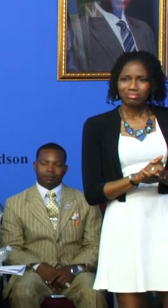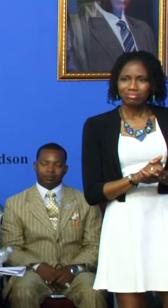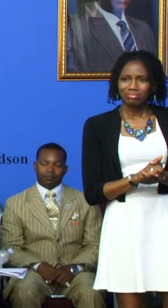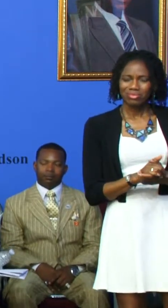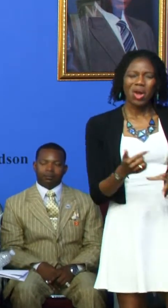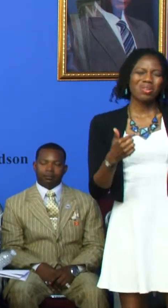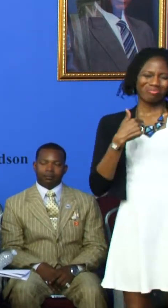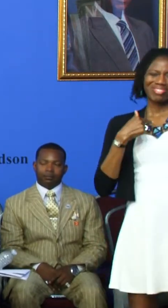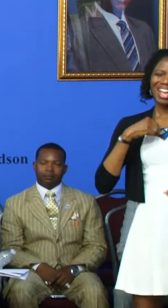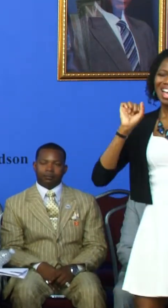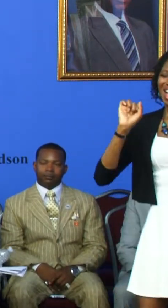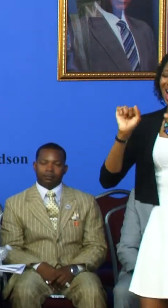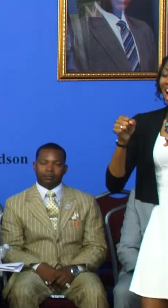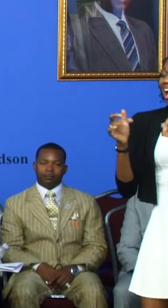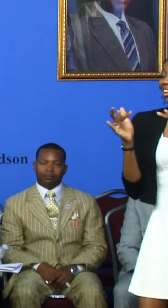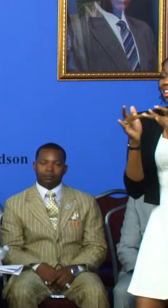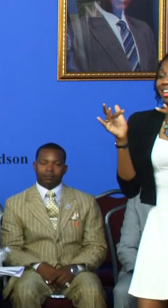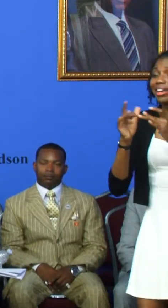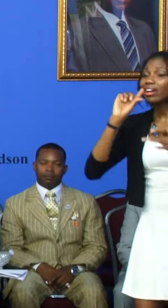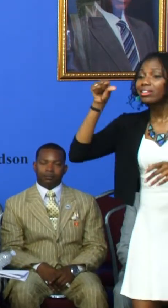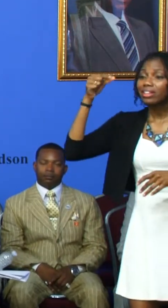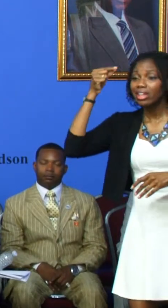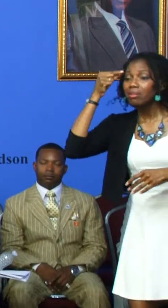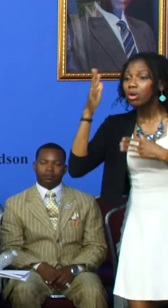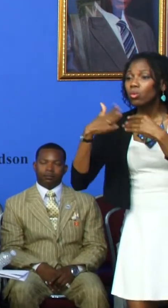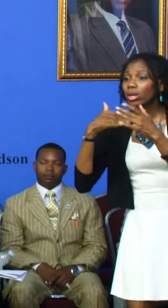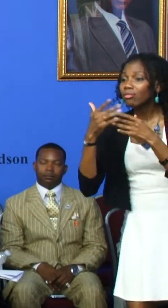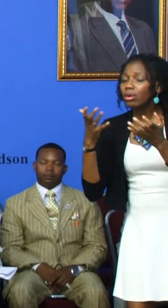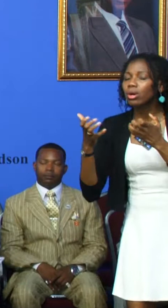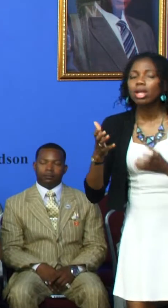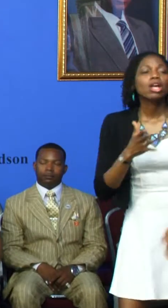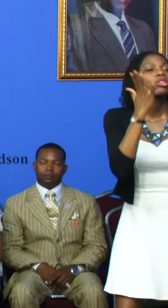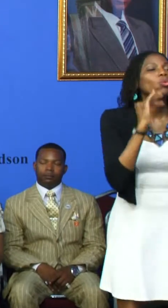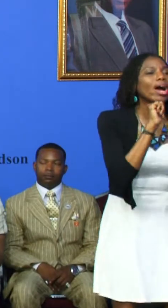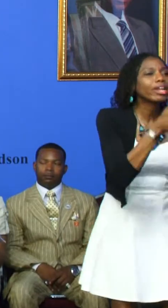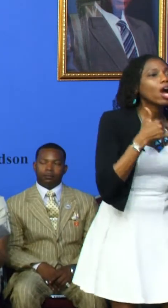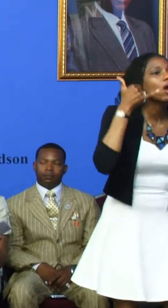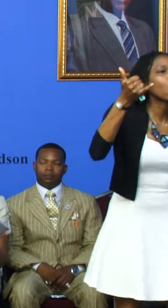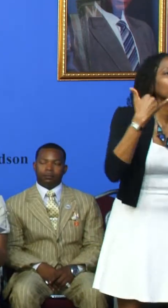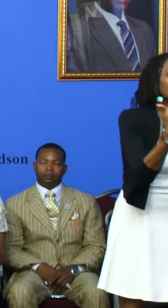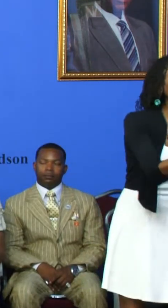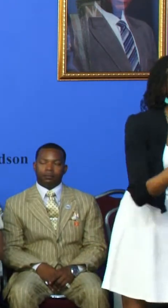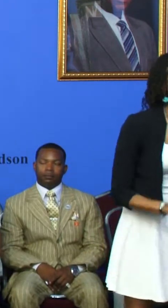I can reach him anytime. Well, why ain't you reached him then?